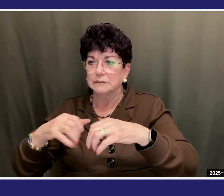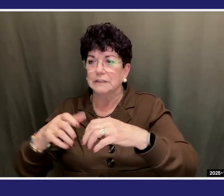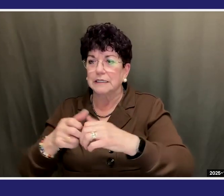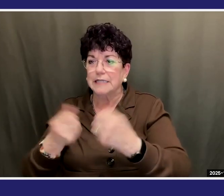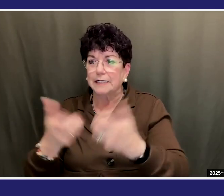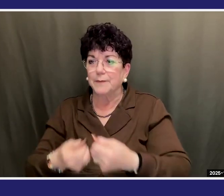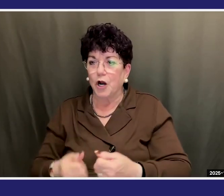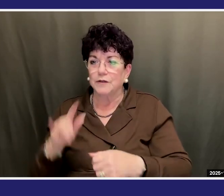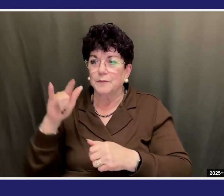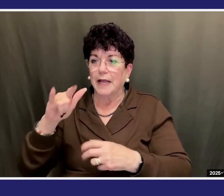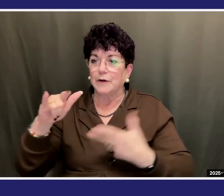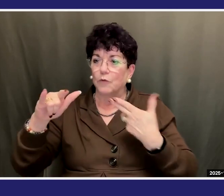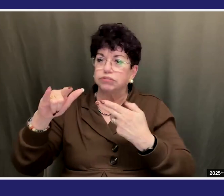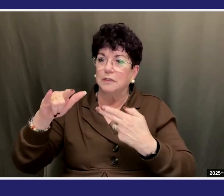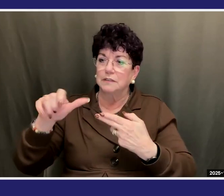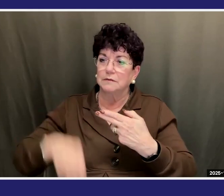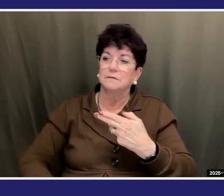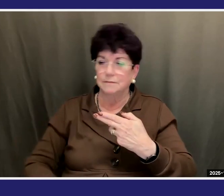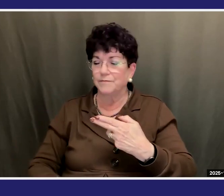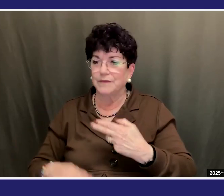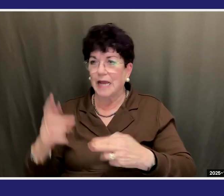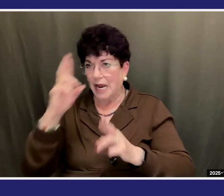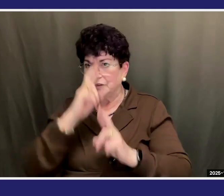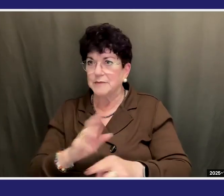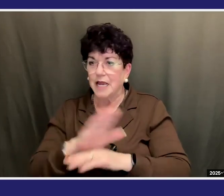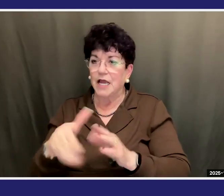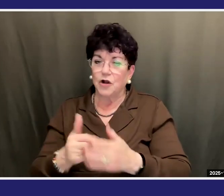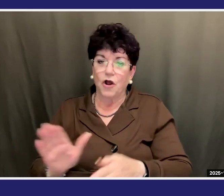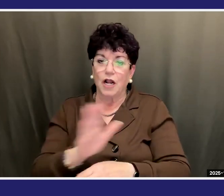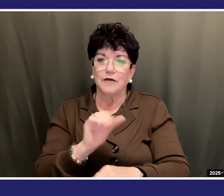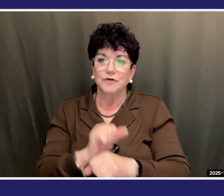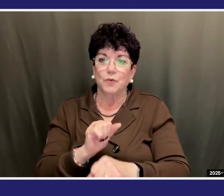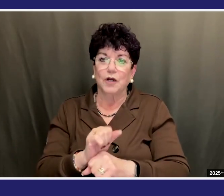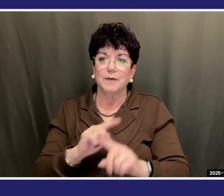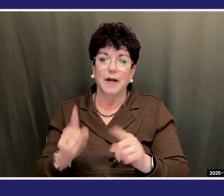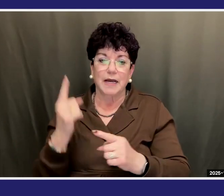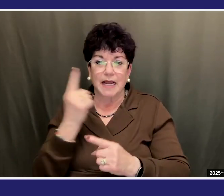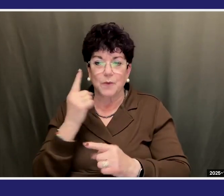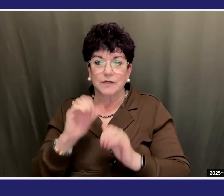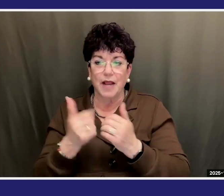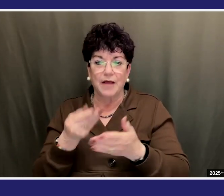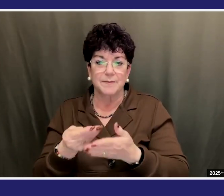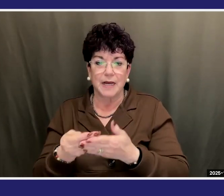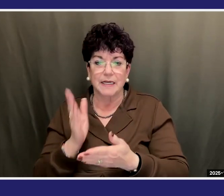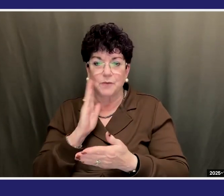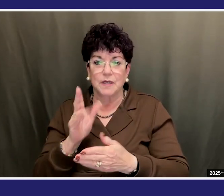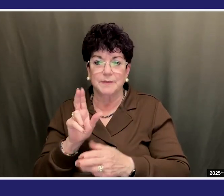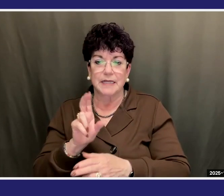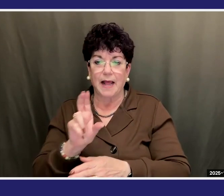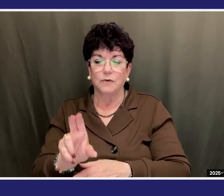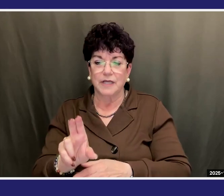not shoot it down. So I respect all the work that you've done, but I do wonder how the money's going to be